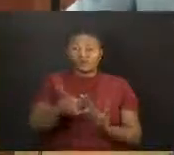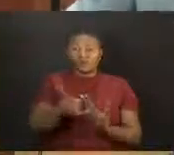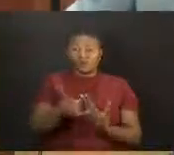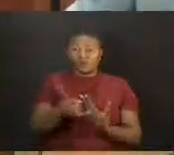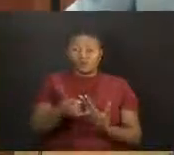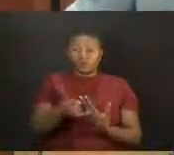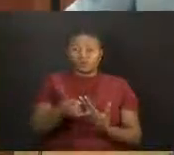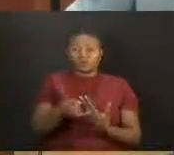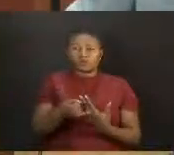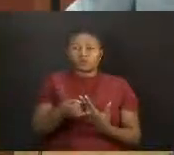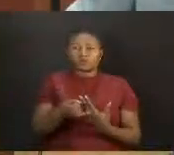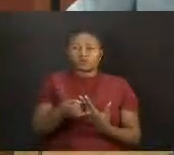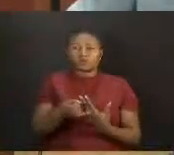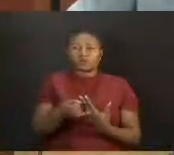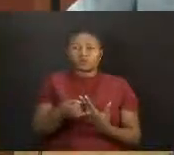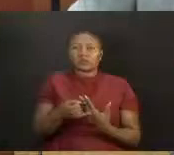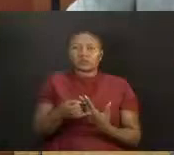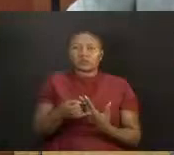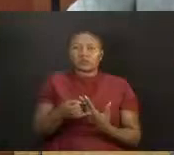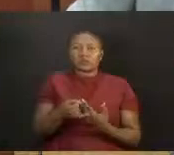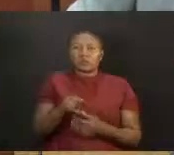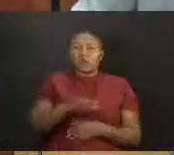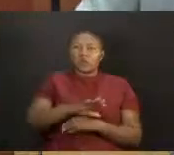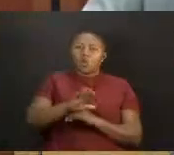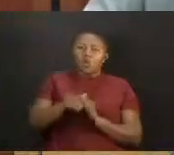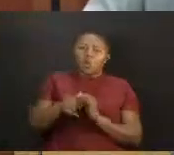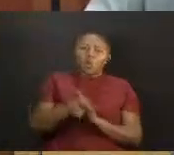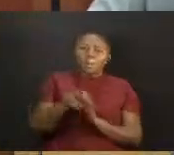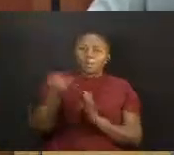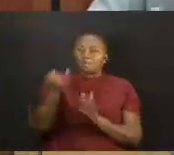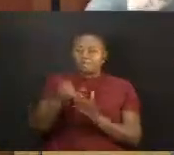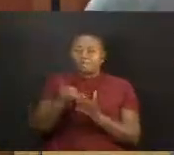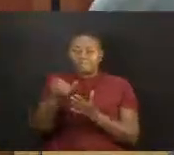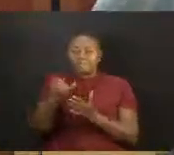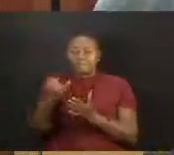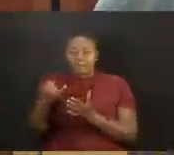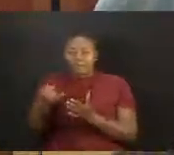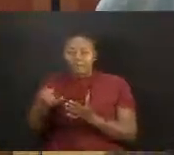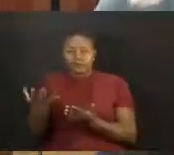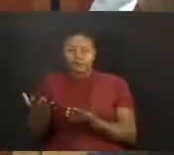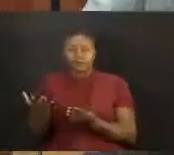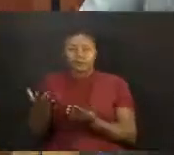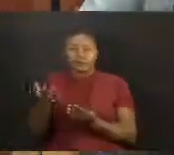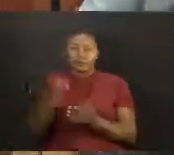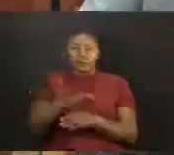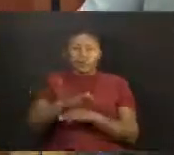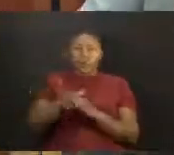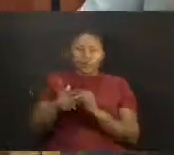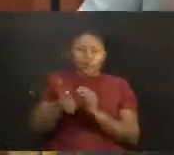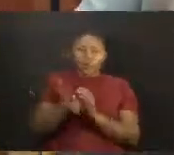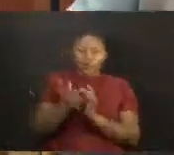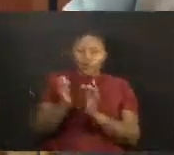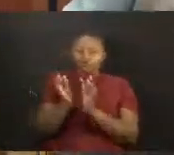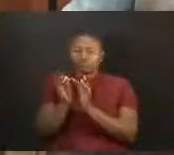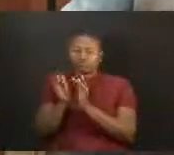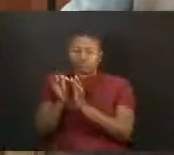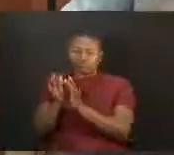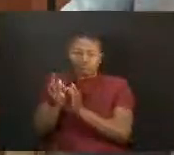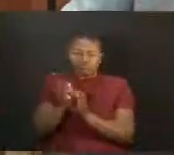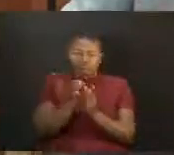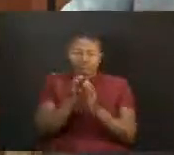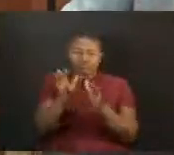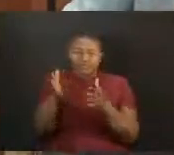costed, all the architectural drawings, all the consultancies and everything would have been